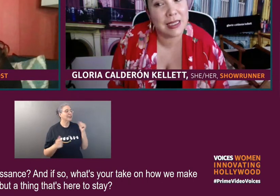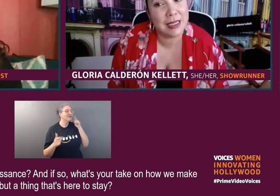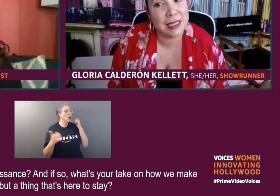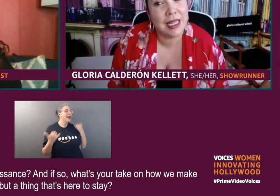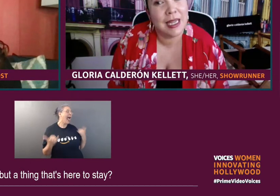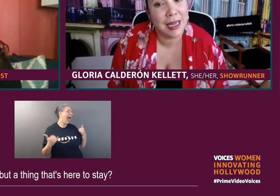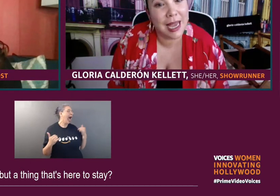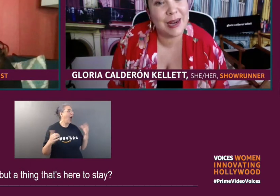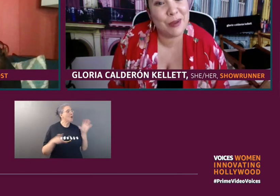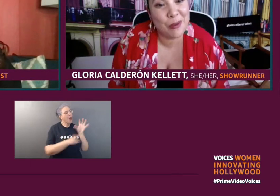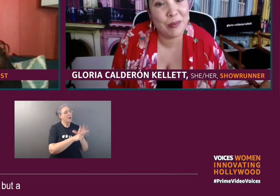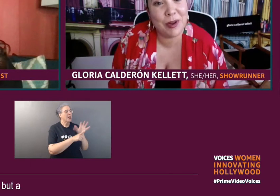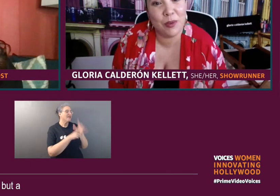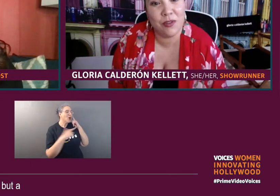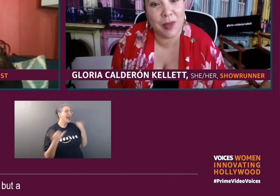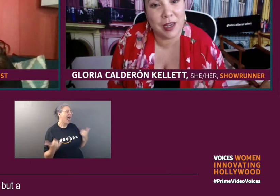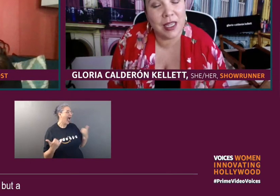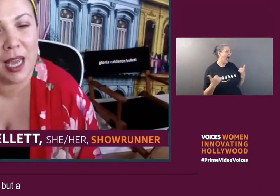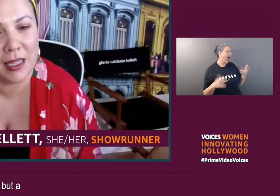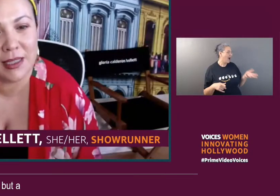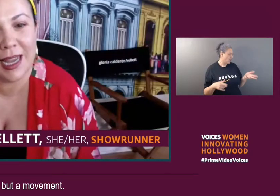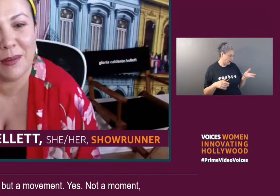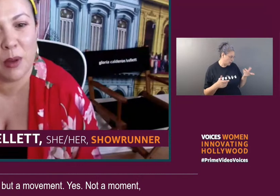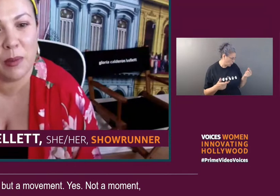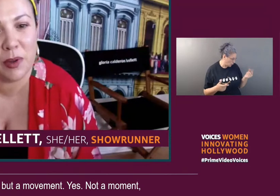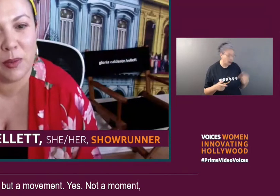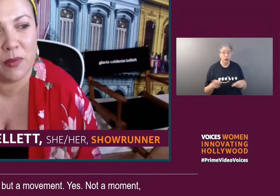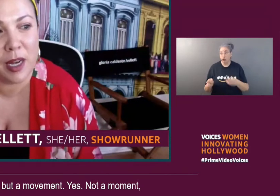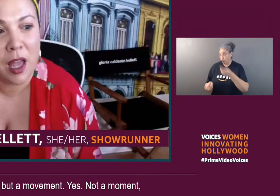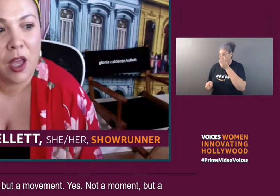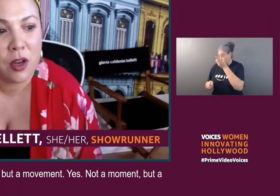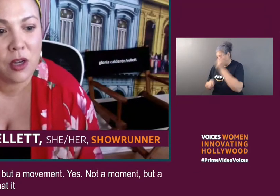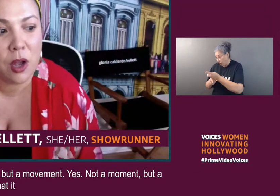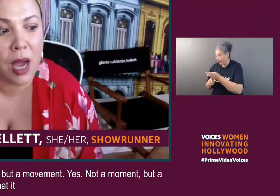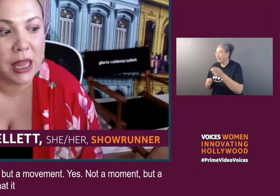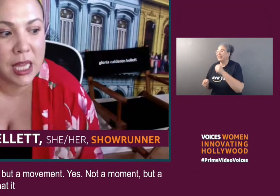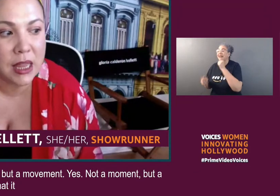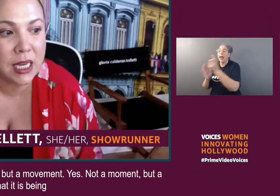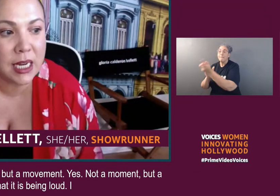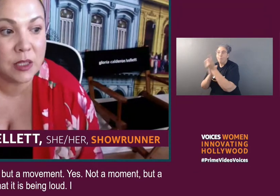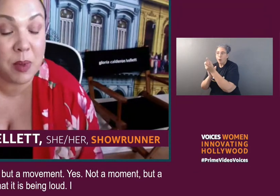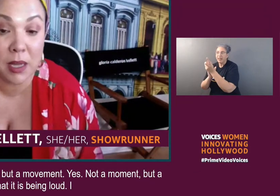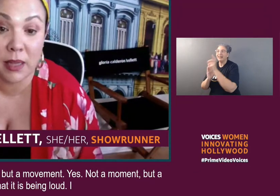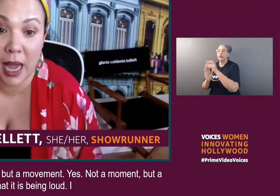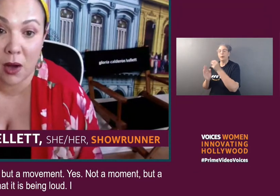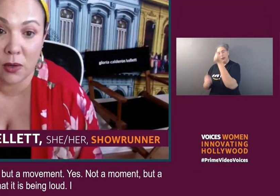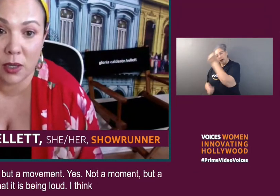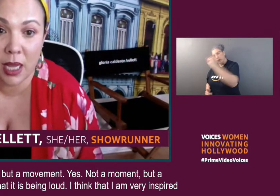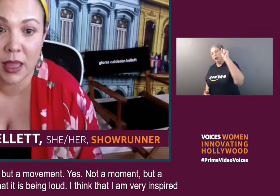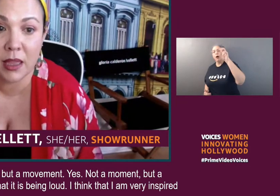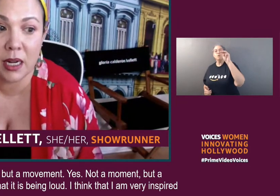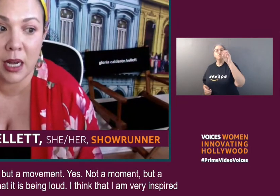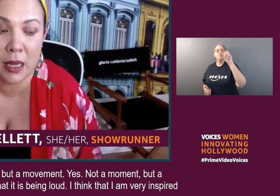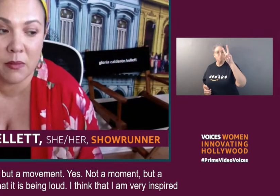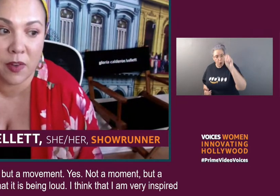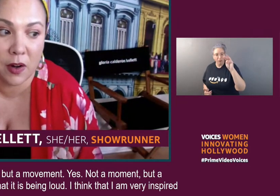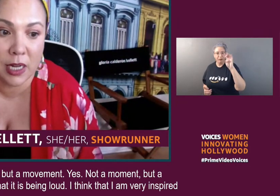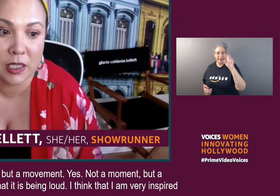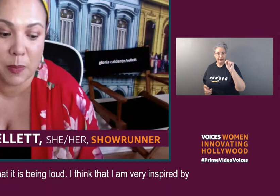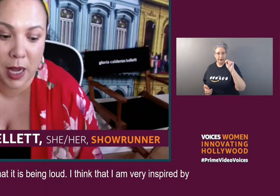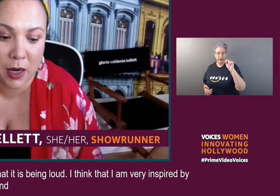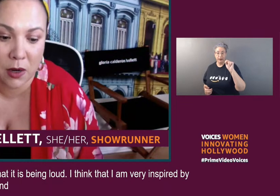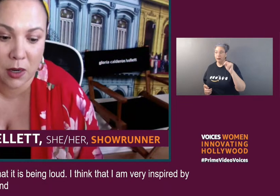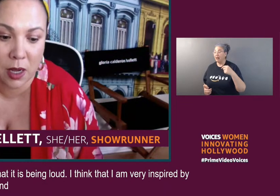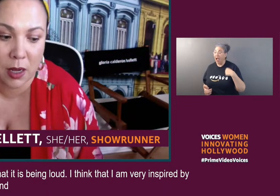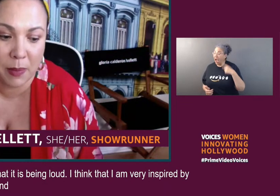that's not a moment, but a movement. Yes, not a moment, but a movement. No, I think that it is being loud. I think that I am